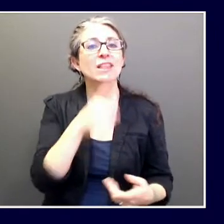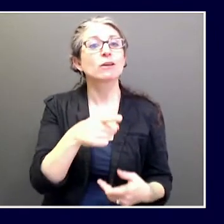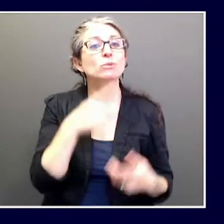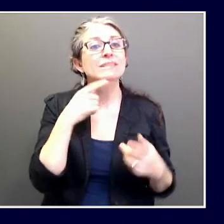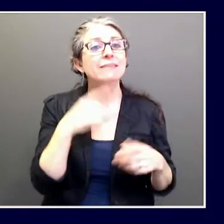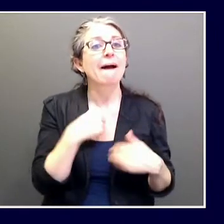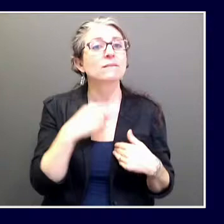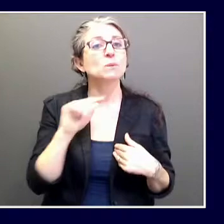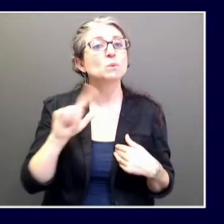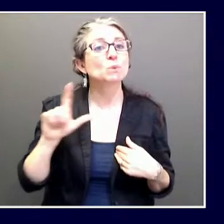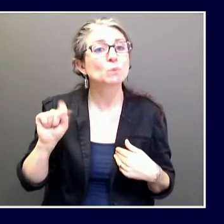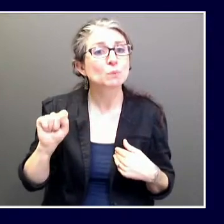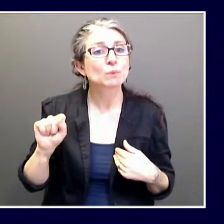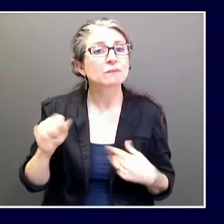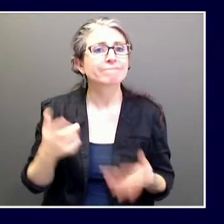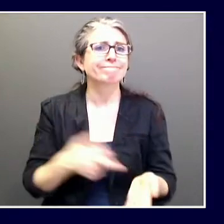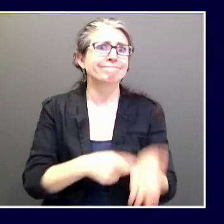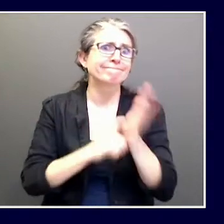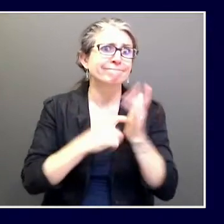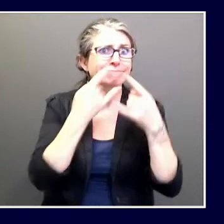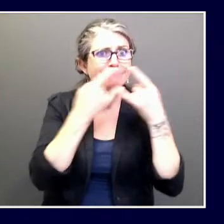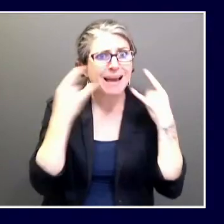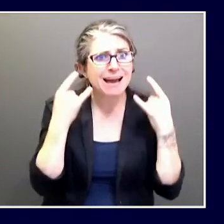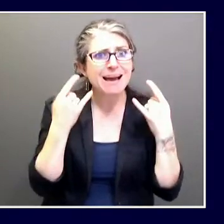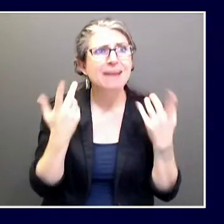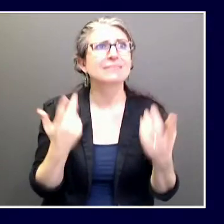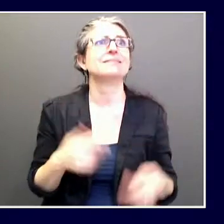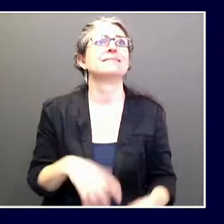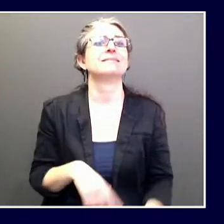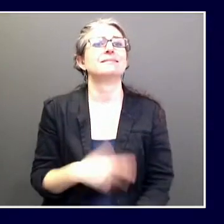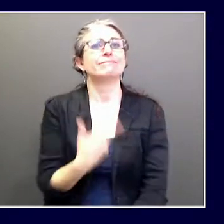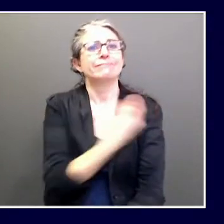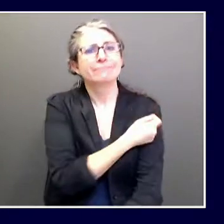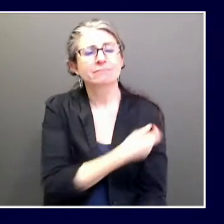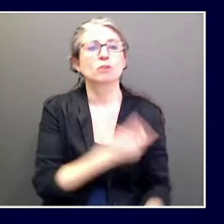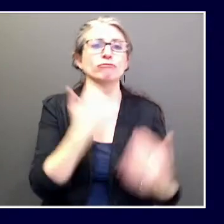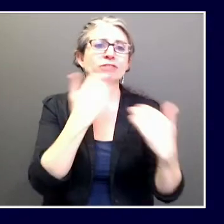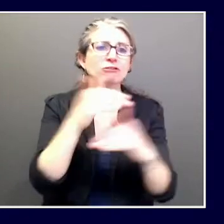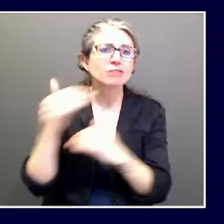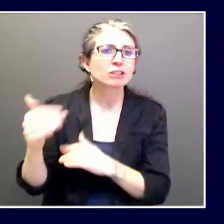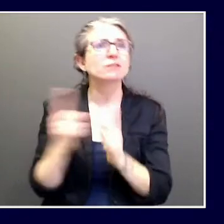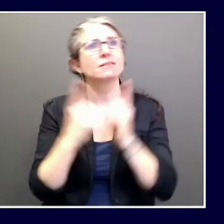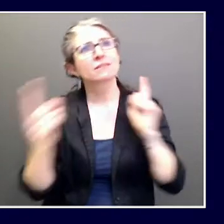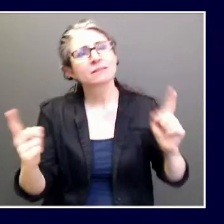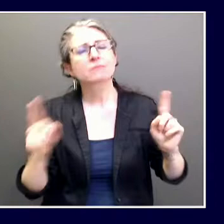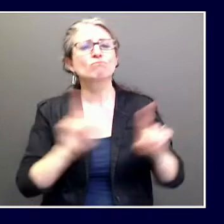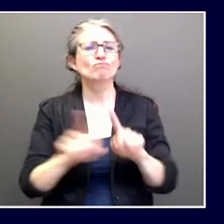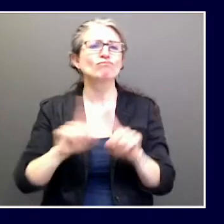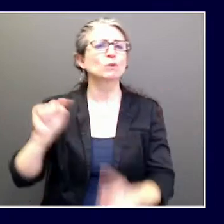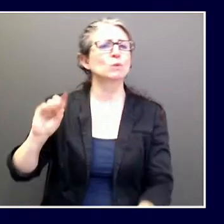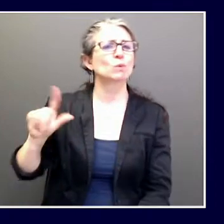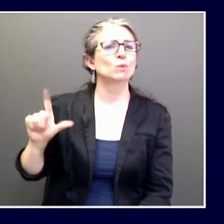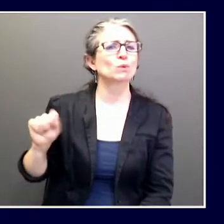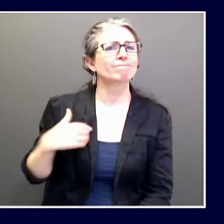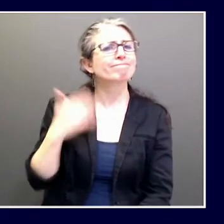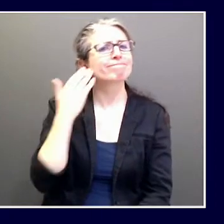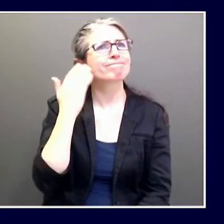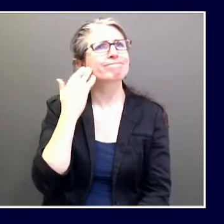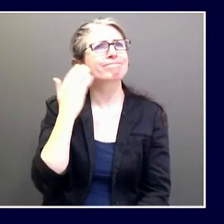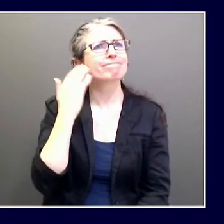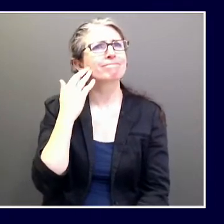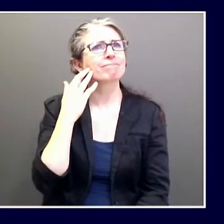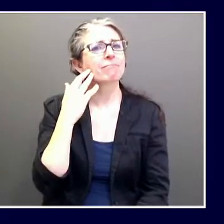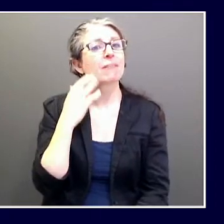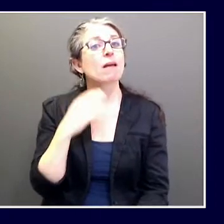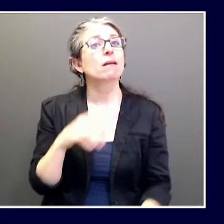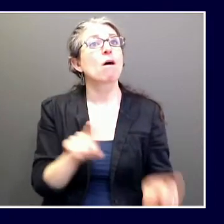and gathering restrictions and other things that we used in the early part of the pandemic. And I know both you and Commissioner Lambrou have said that those tools are